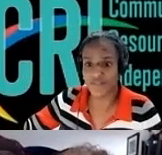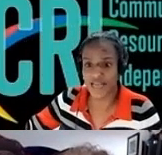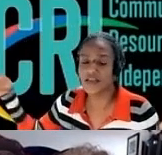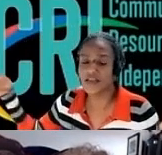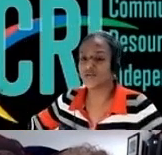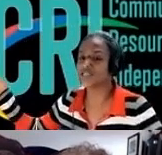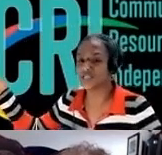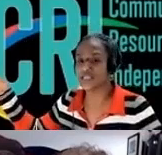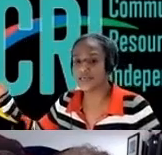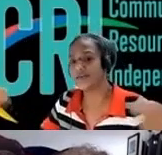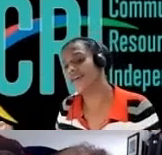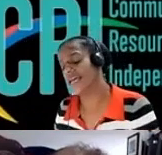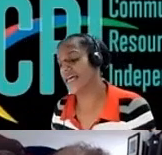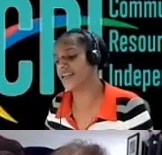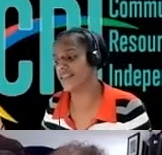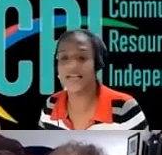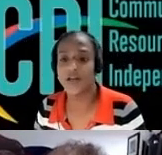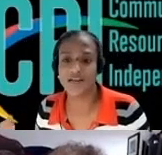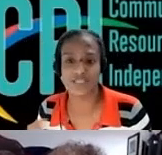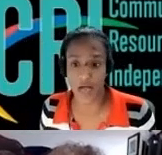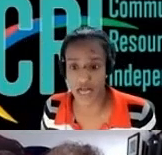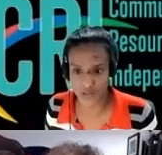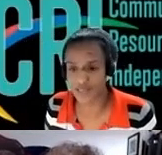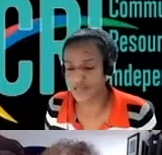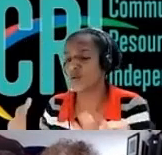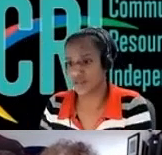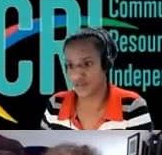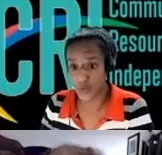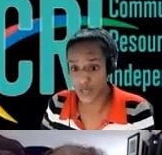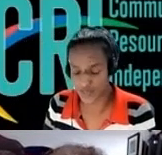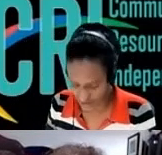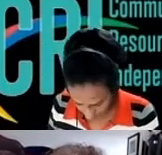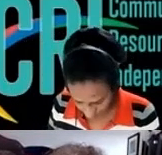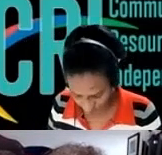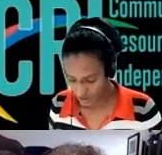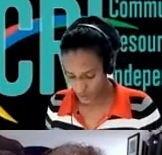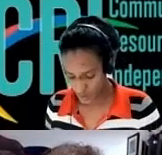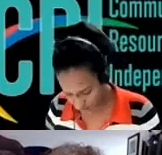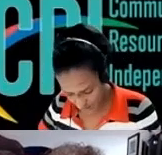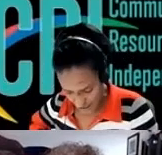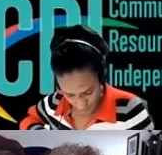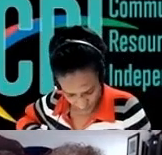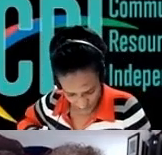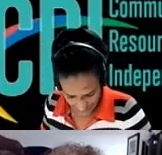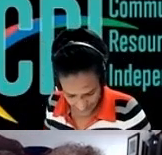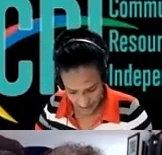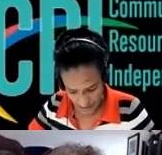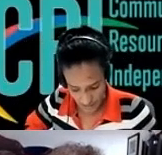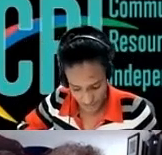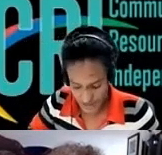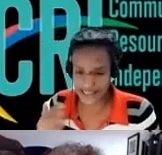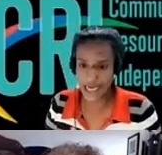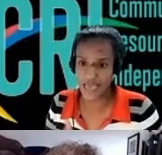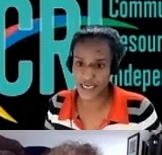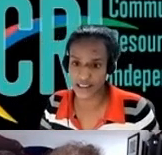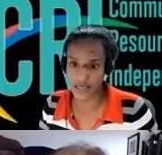have an event, are you interested? And they don't know how to respond to it. They don't know what they're doing with it. So we came up with an idea of